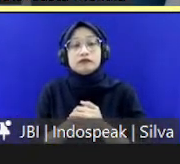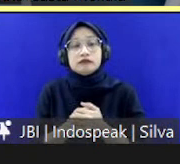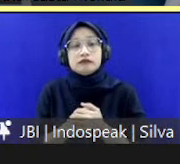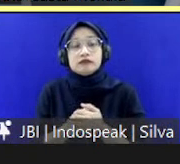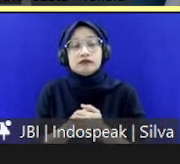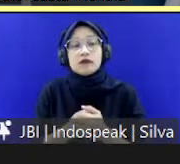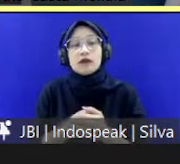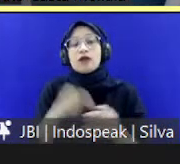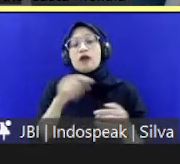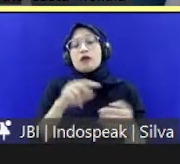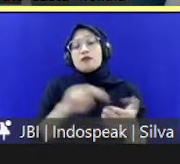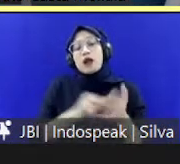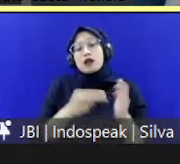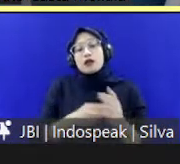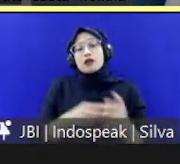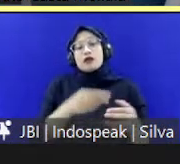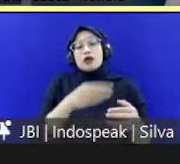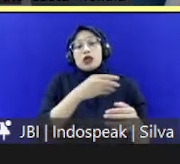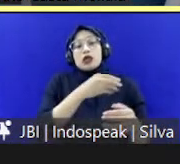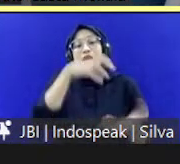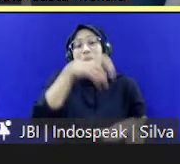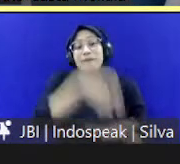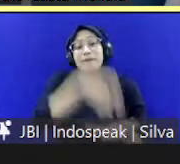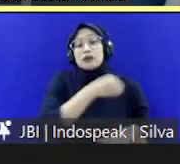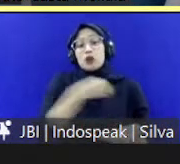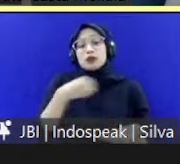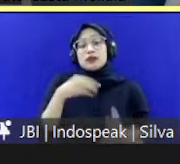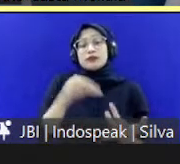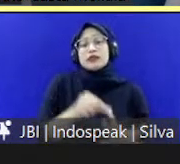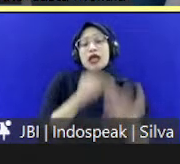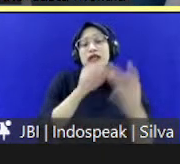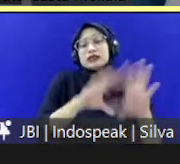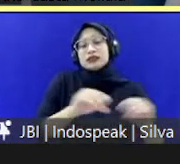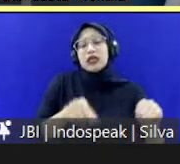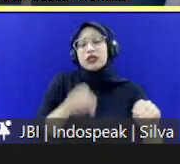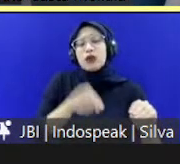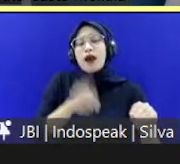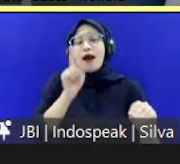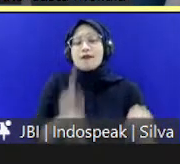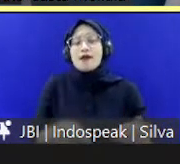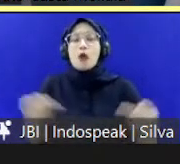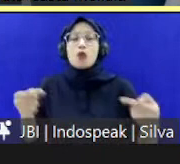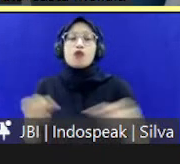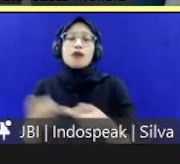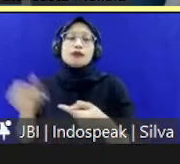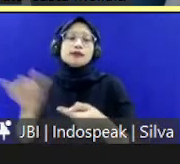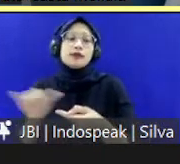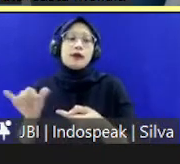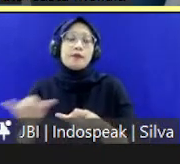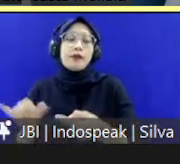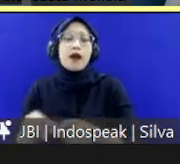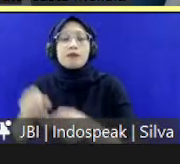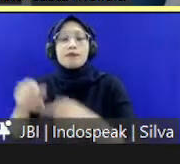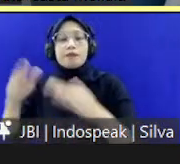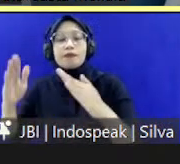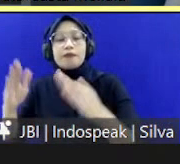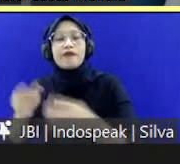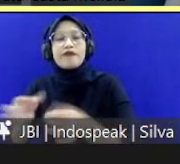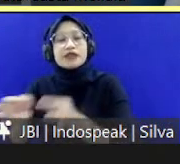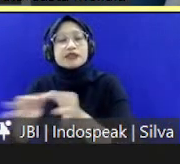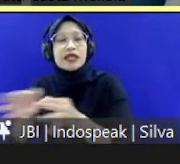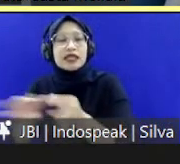This is a very logic. And because of the possibility to do dual practice on